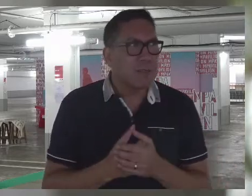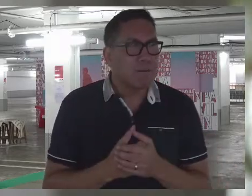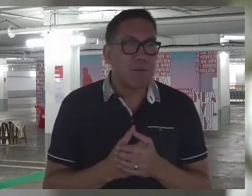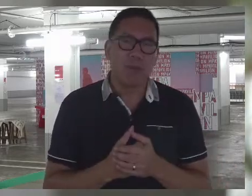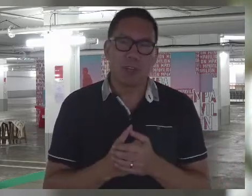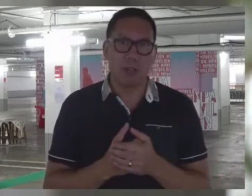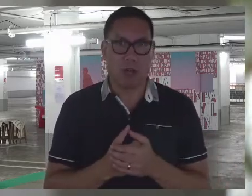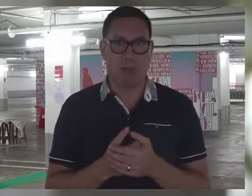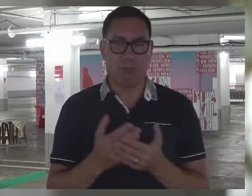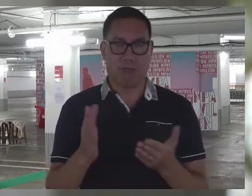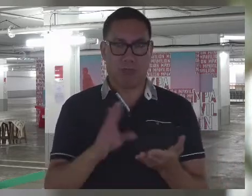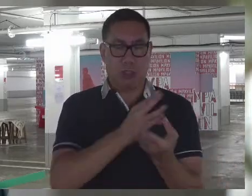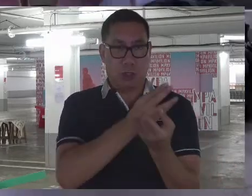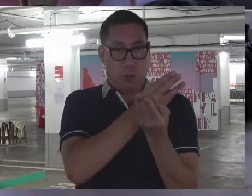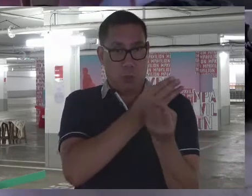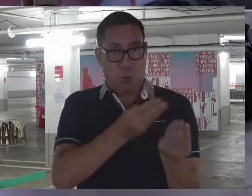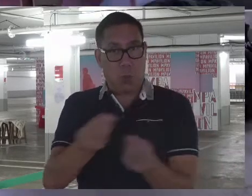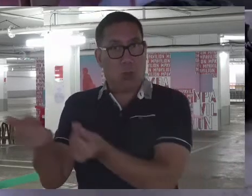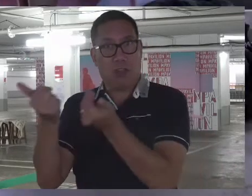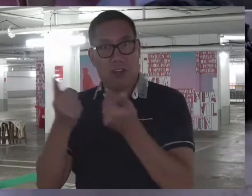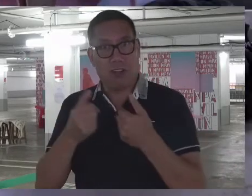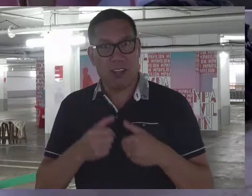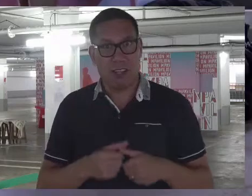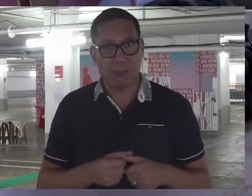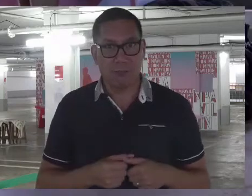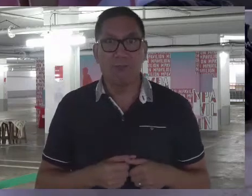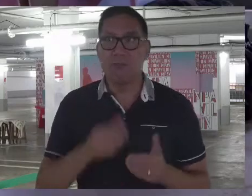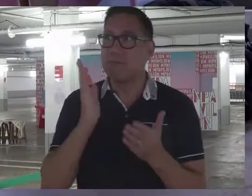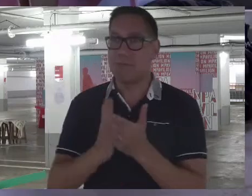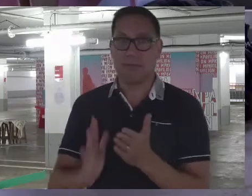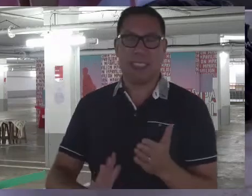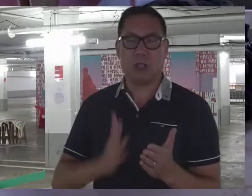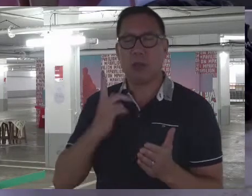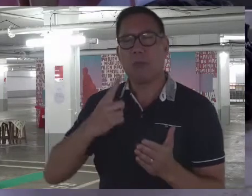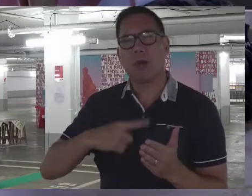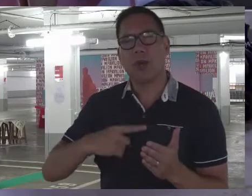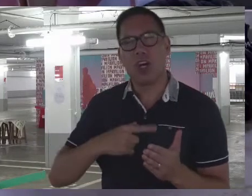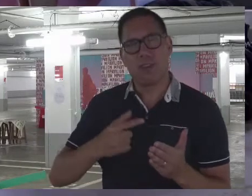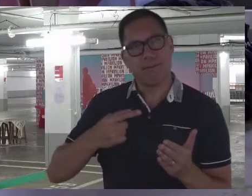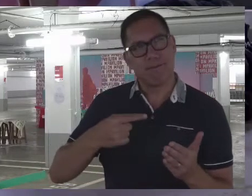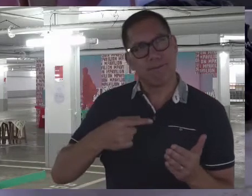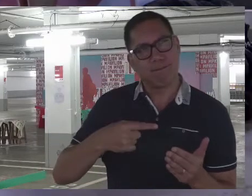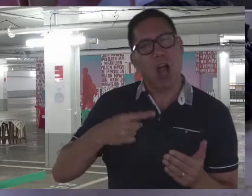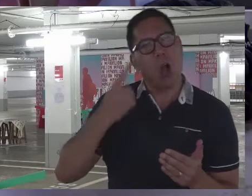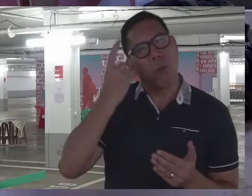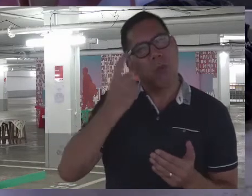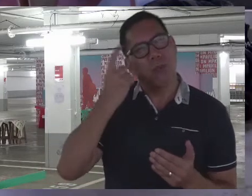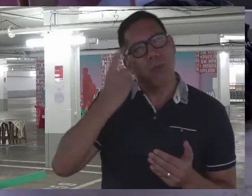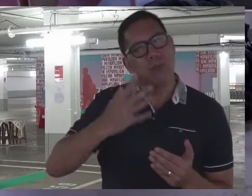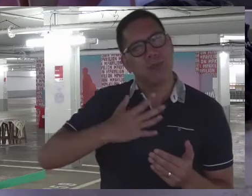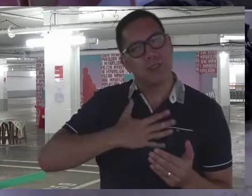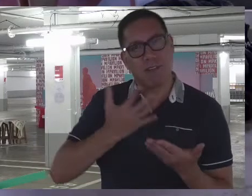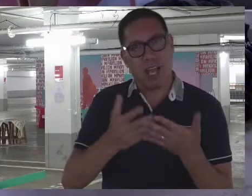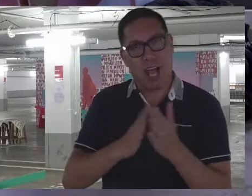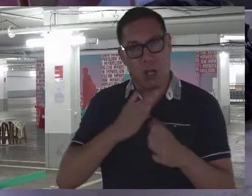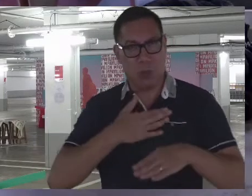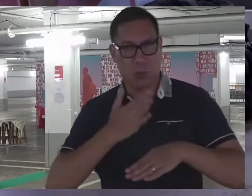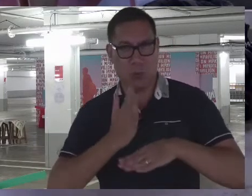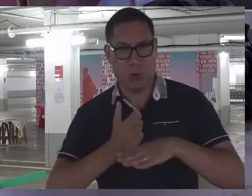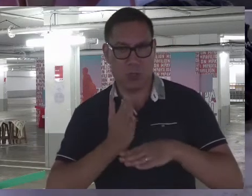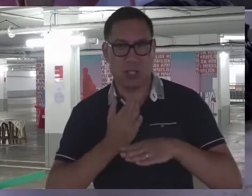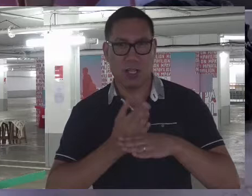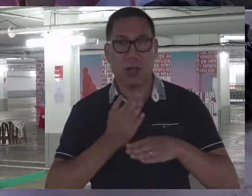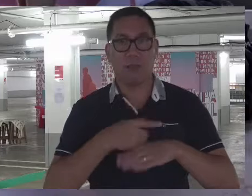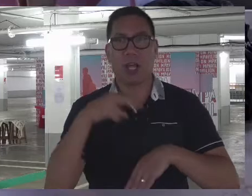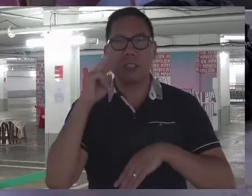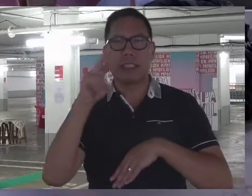So effortlessly. Yeah, it's interesting. I mean, I think the thing is, because often I would, just in terms of how I work, I'd look at